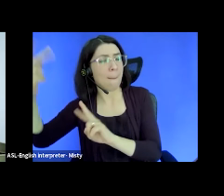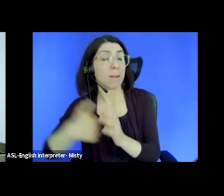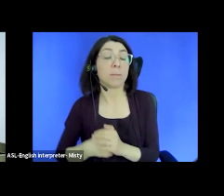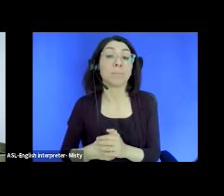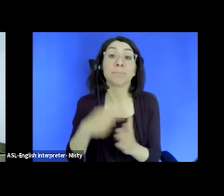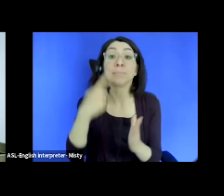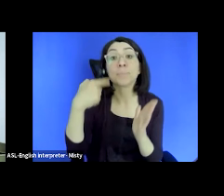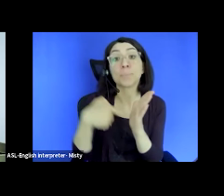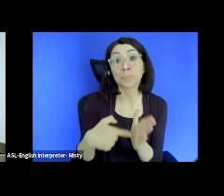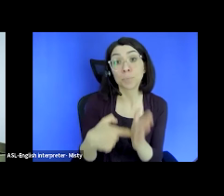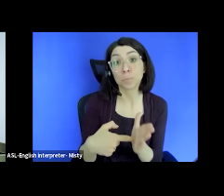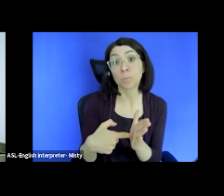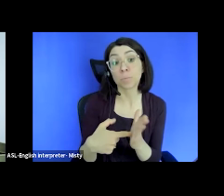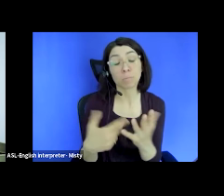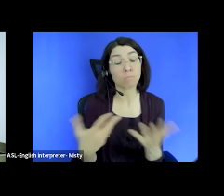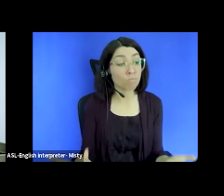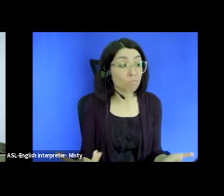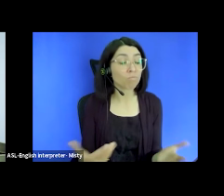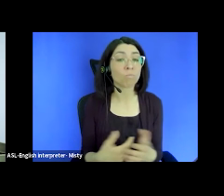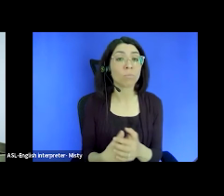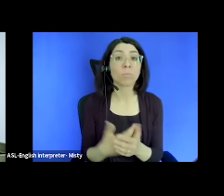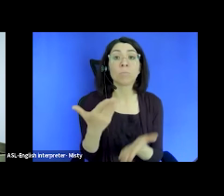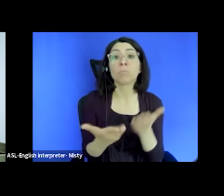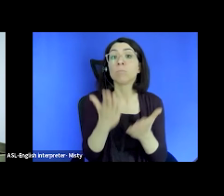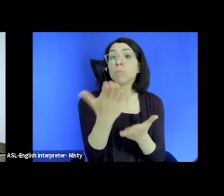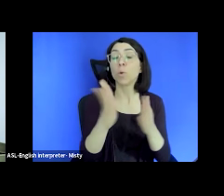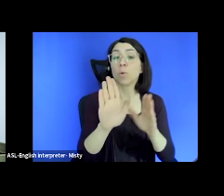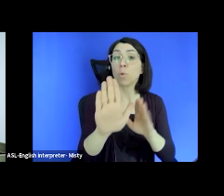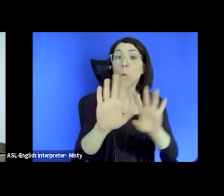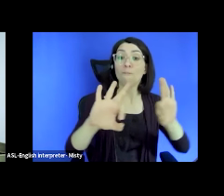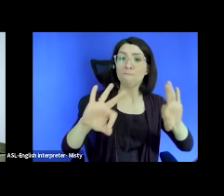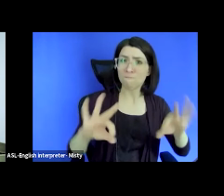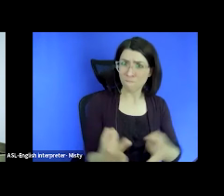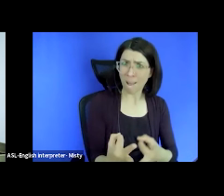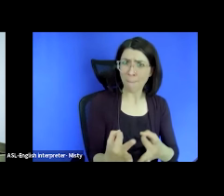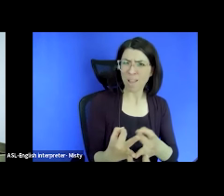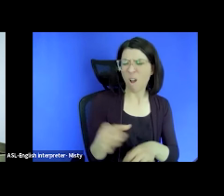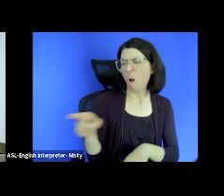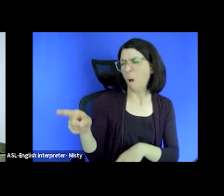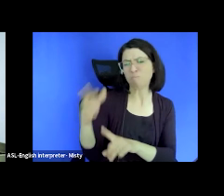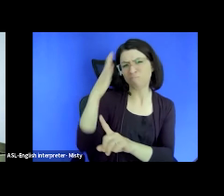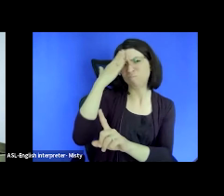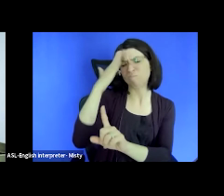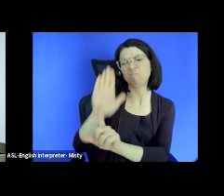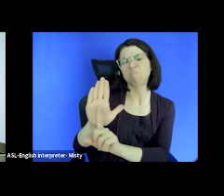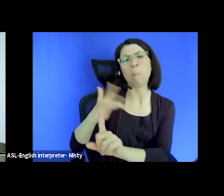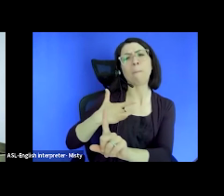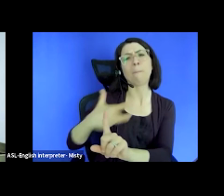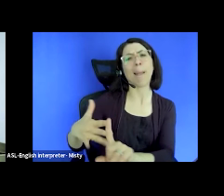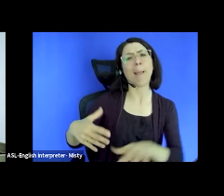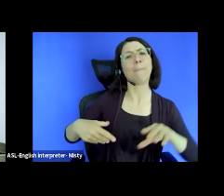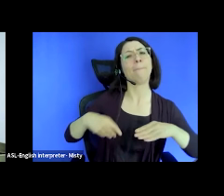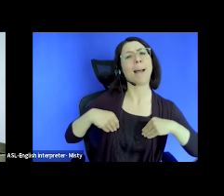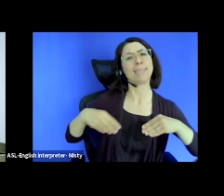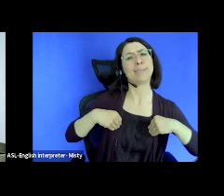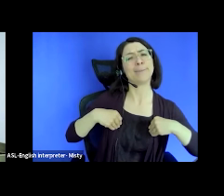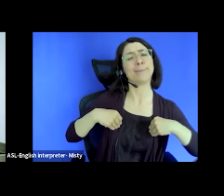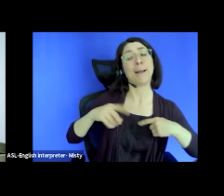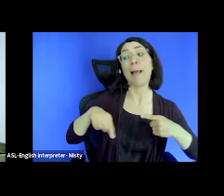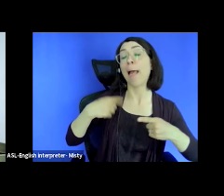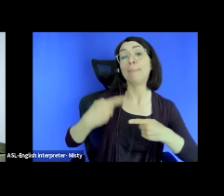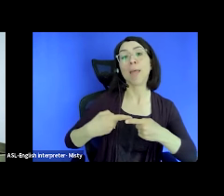your family is very accustomed to you taking on a very passive communication style. And then you suddenly